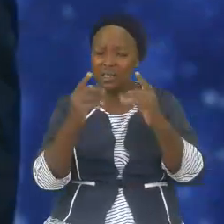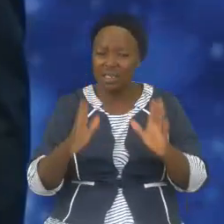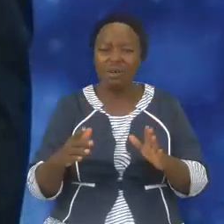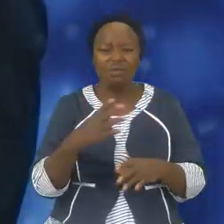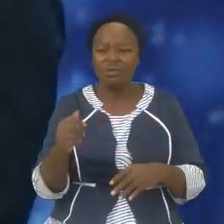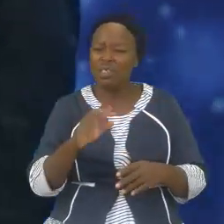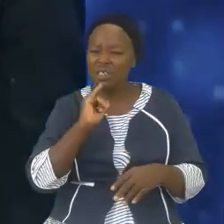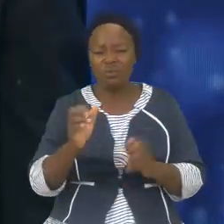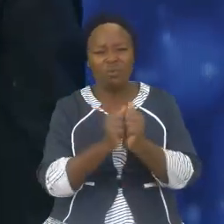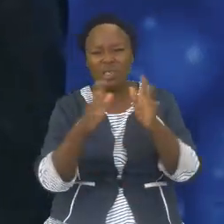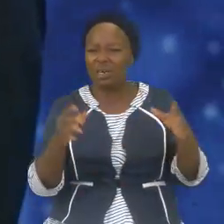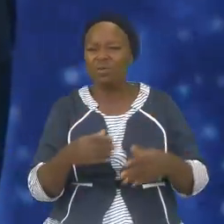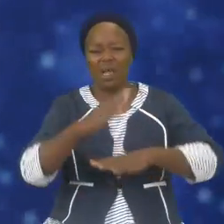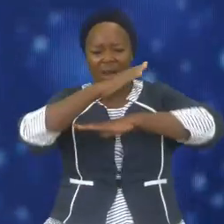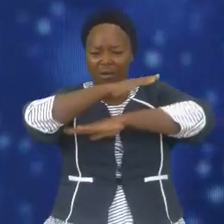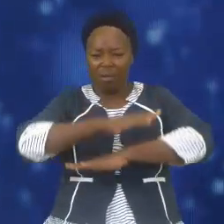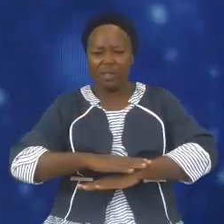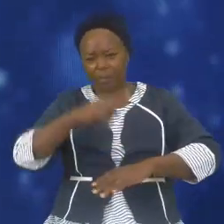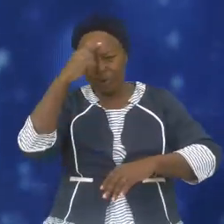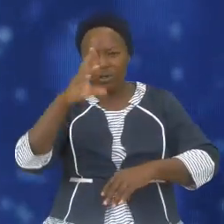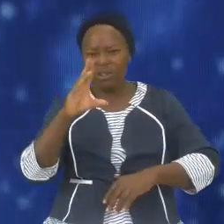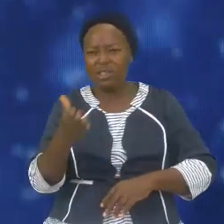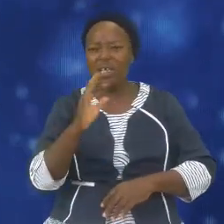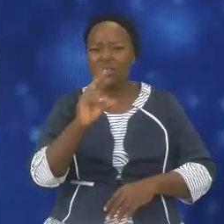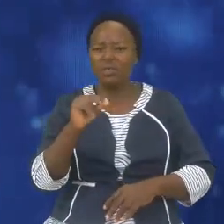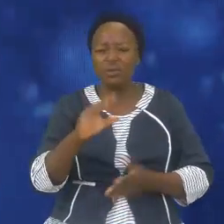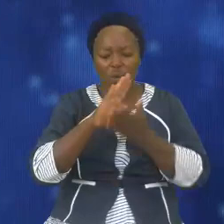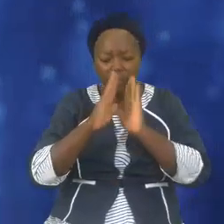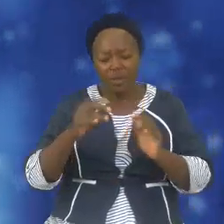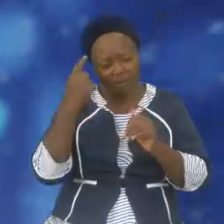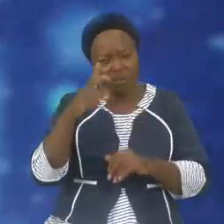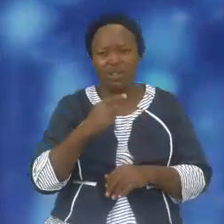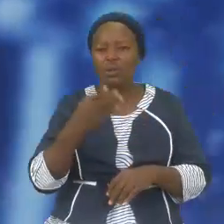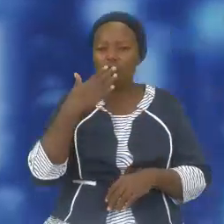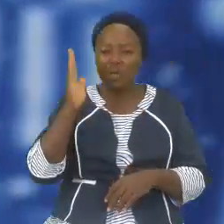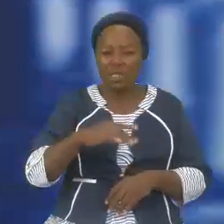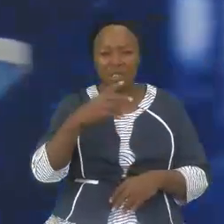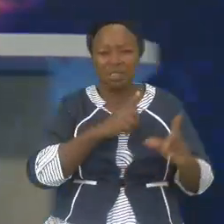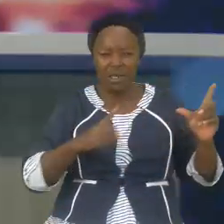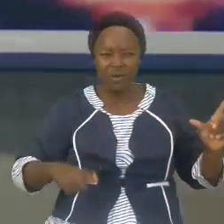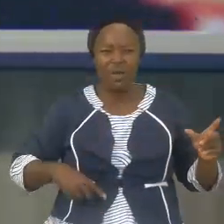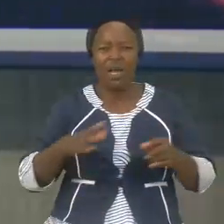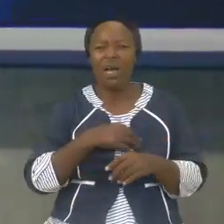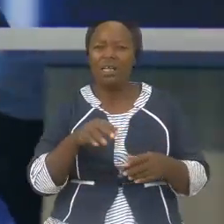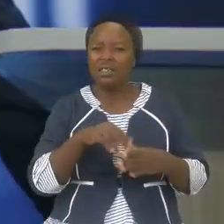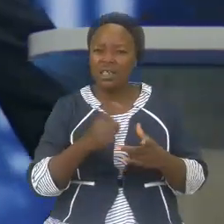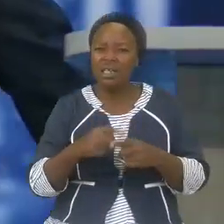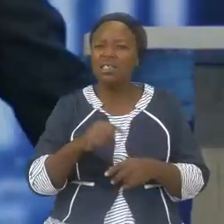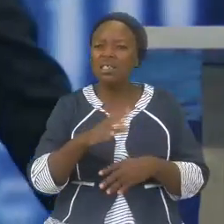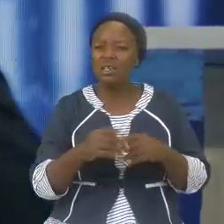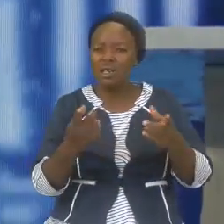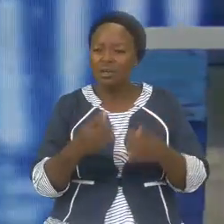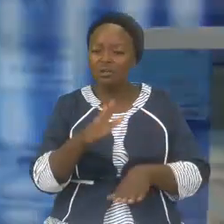day, he went an injurious man, a dangerous man, and he clamped down on everyone that calls